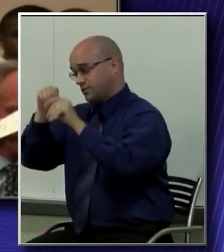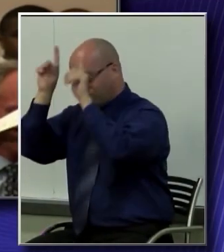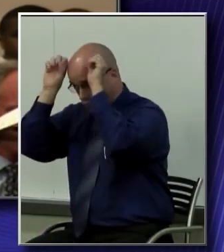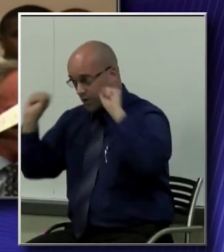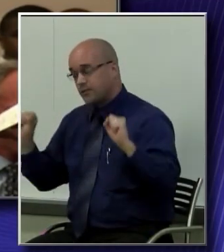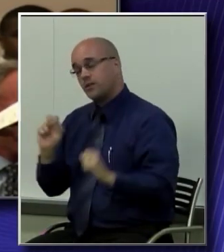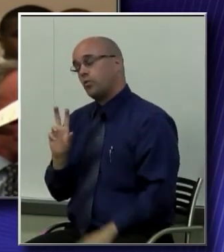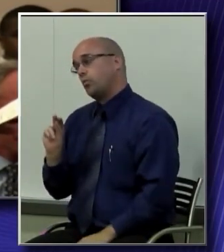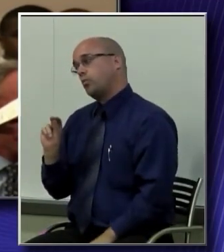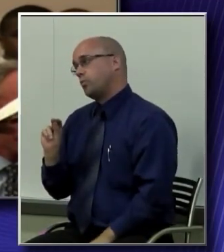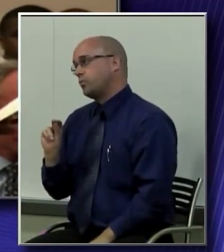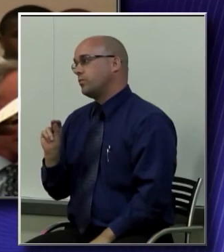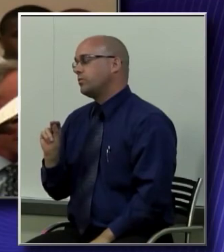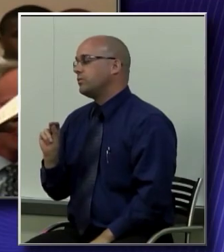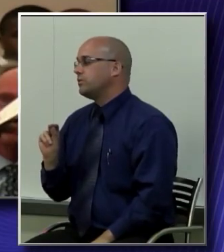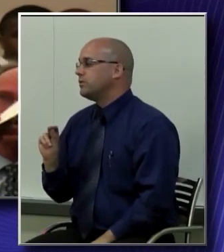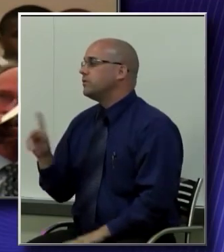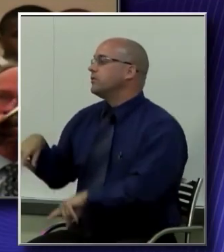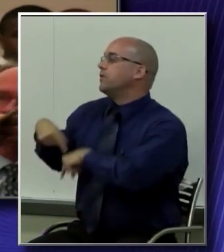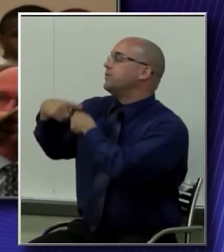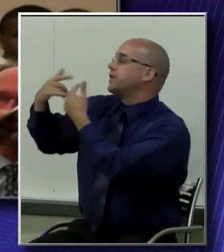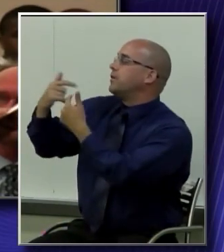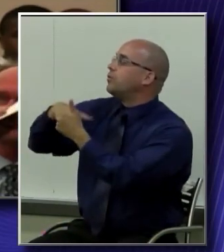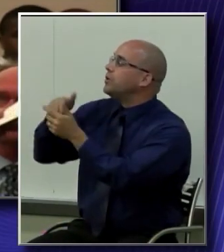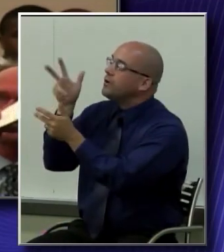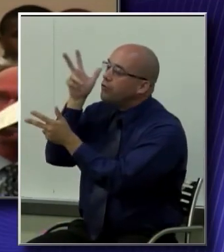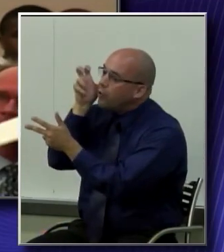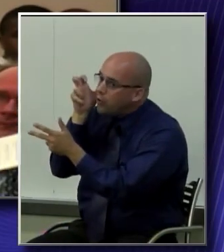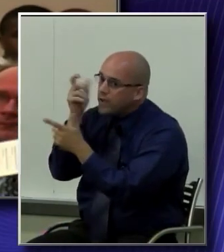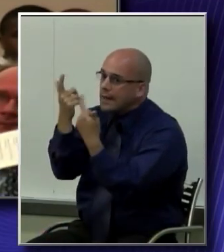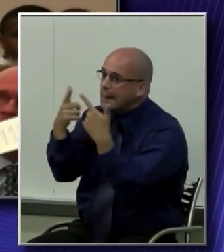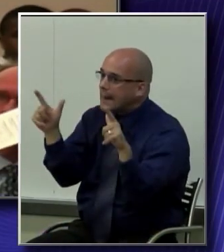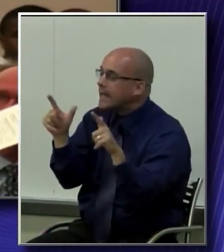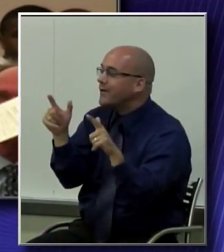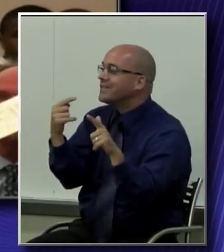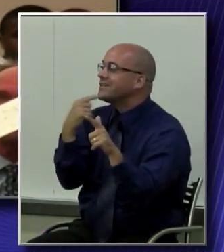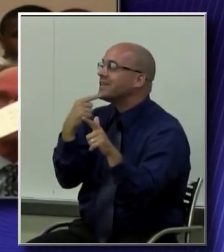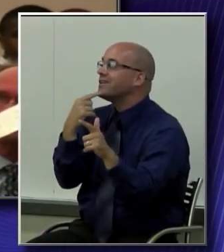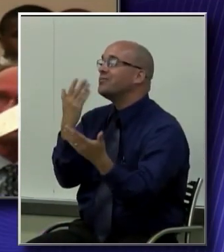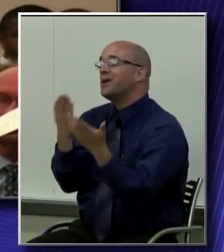We have heard the language, as was mentioned earlier, that we may need a